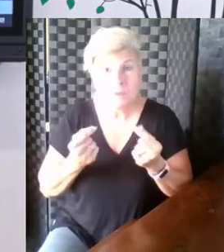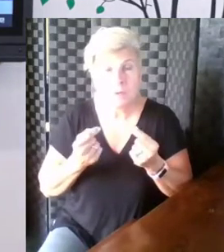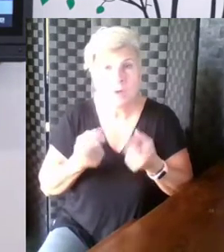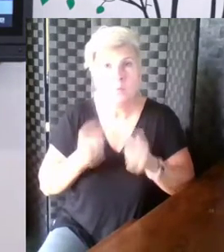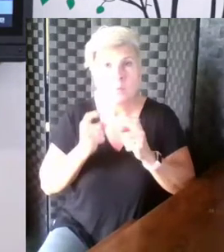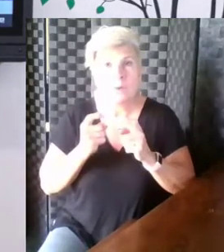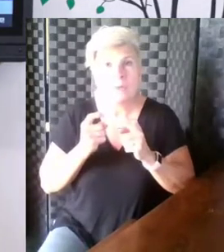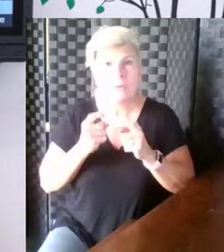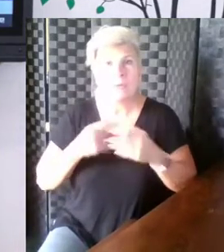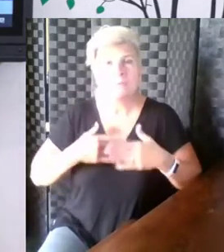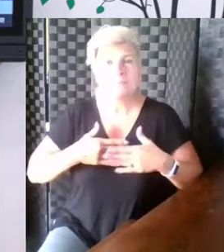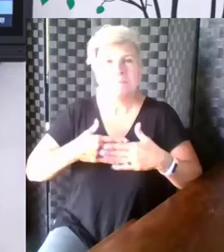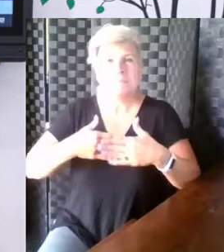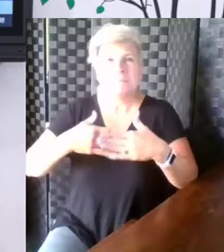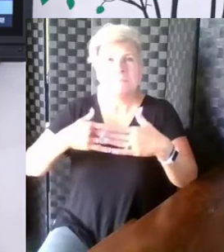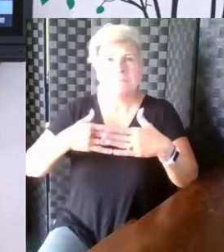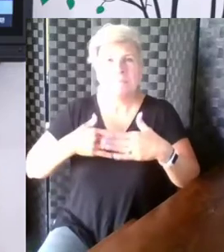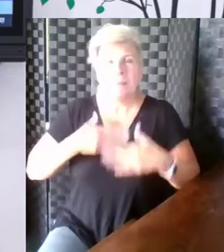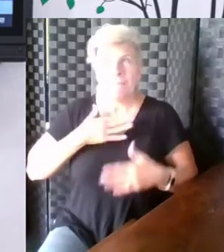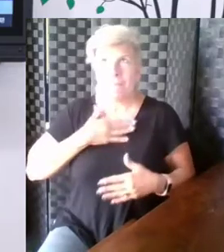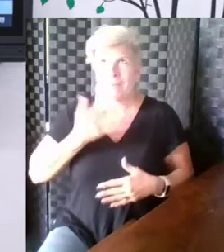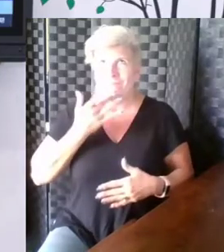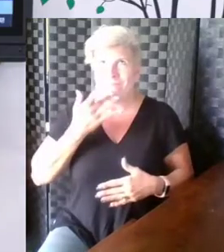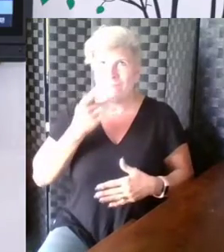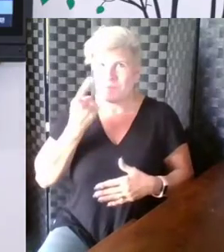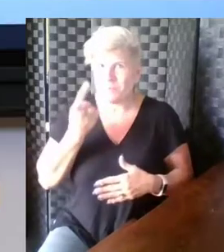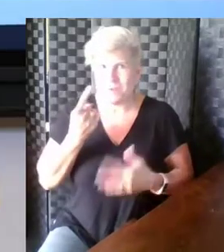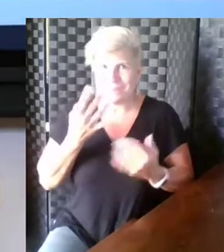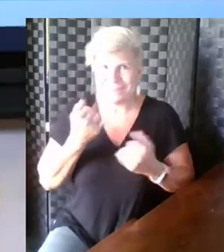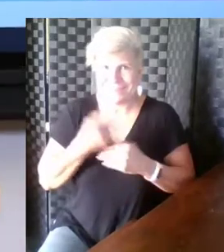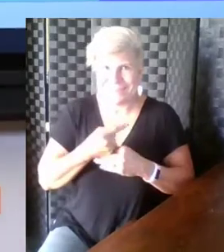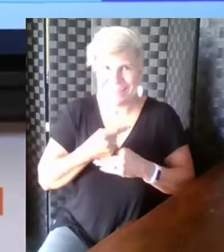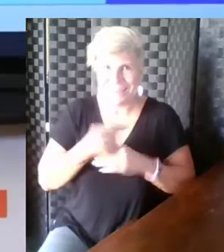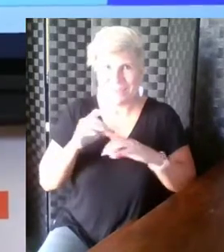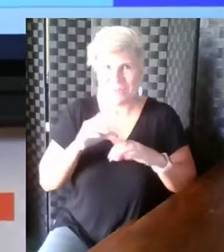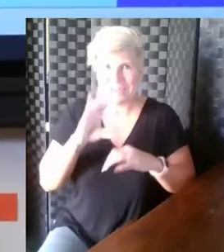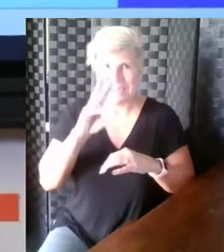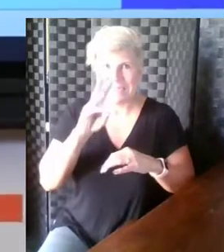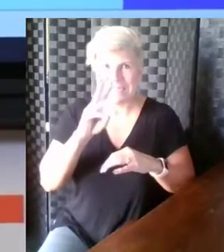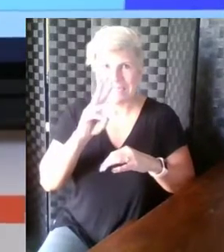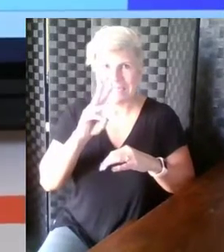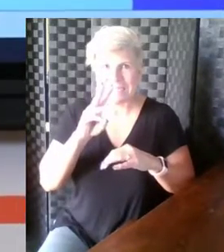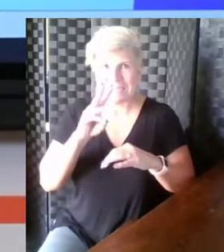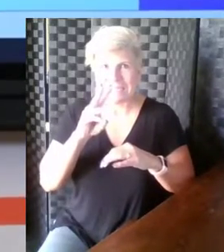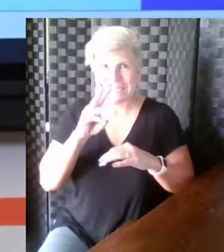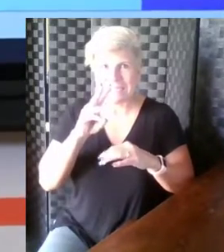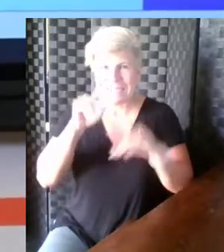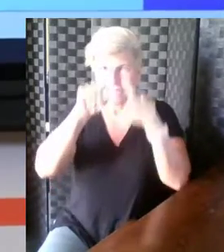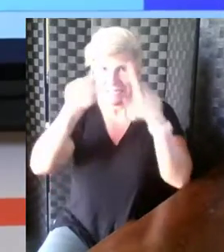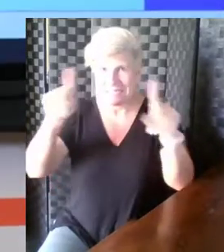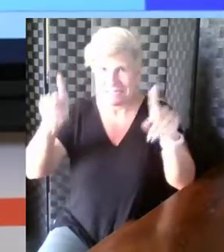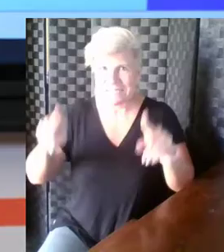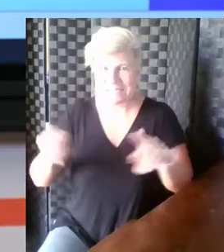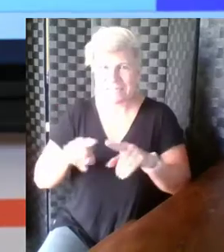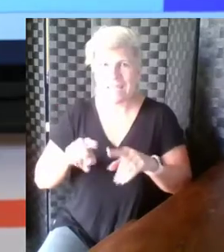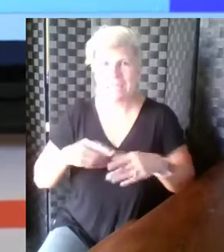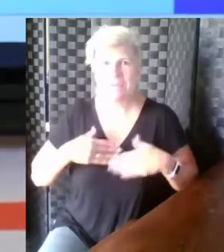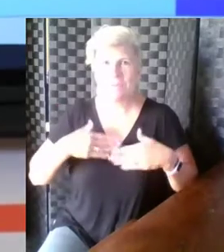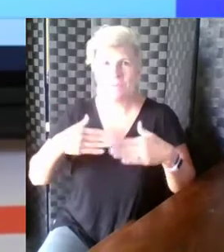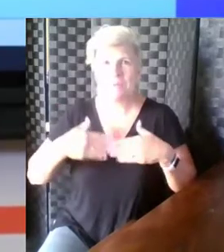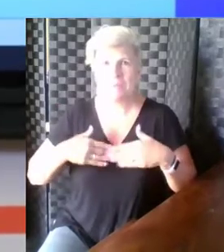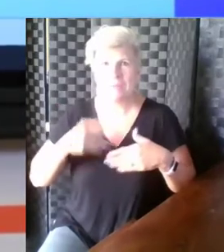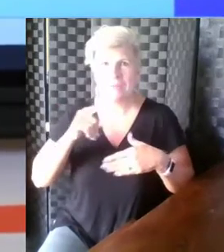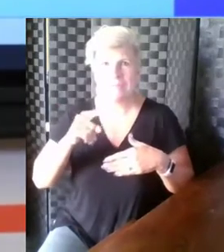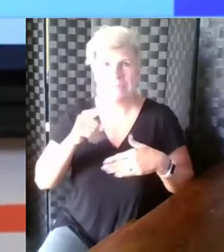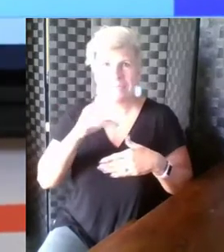quick refueling break today. This is one of my favorites. We're going to do our six sides of breathing. And what I love about this is